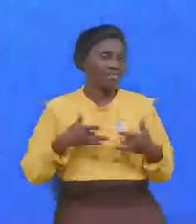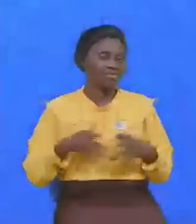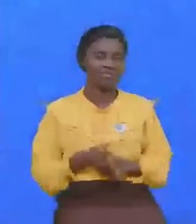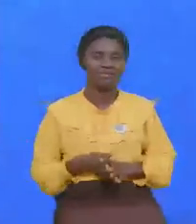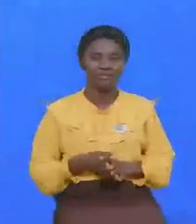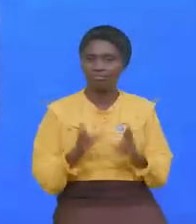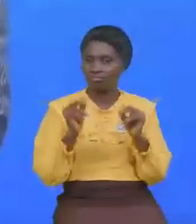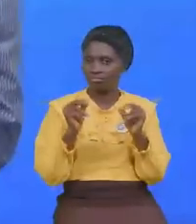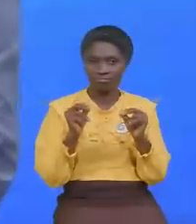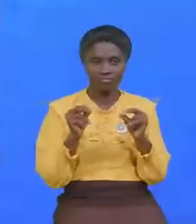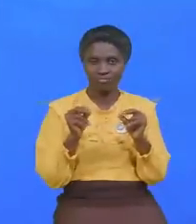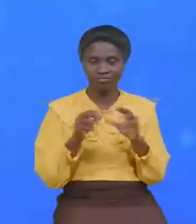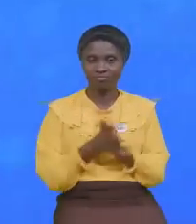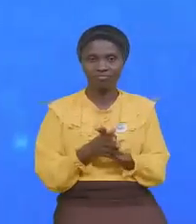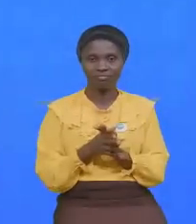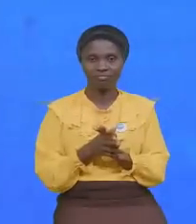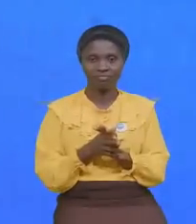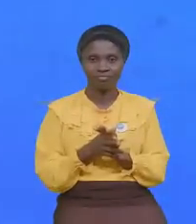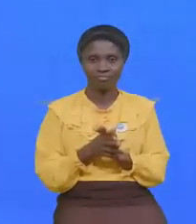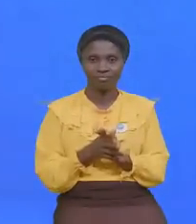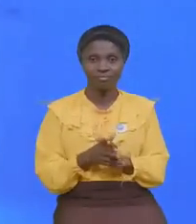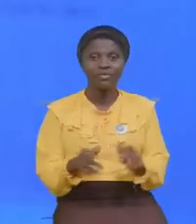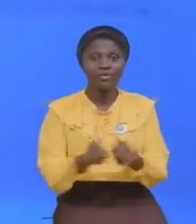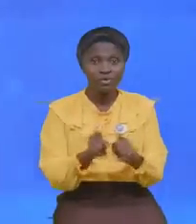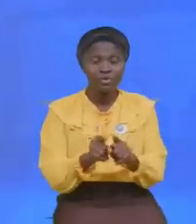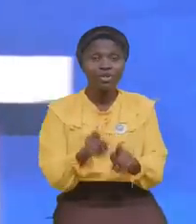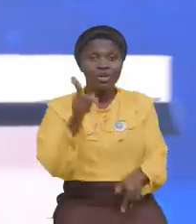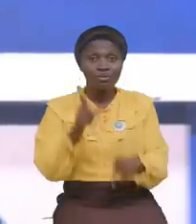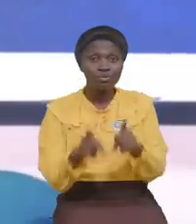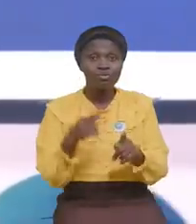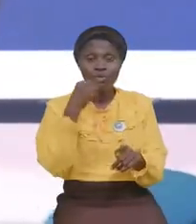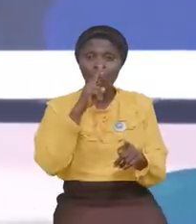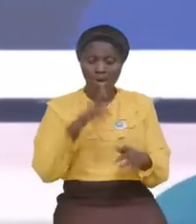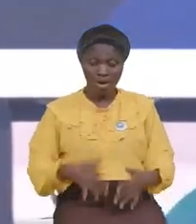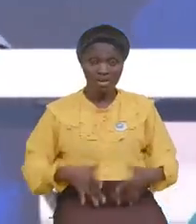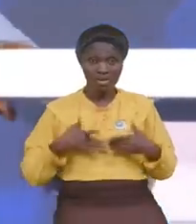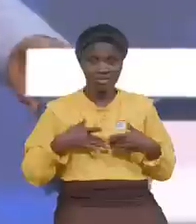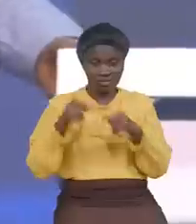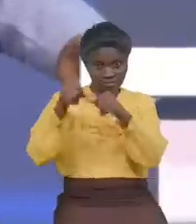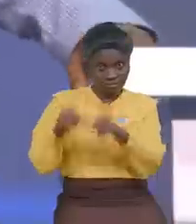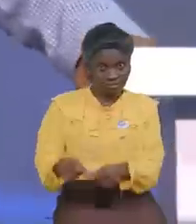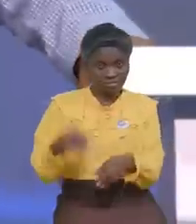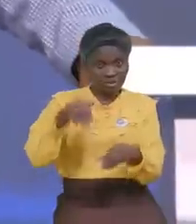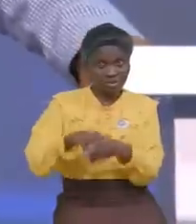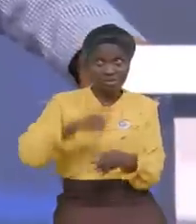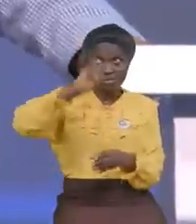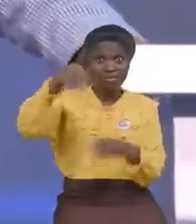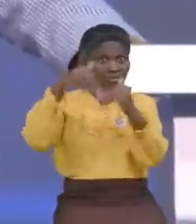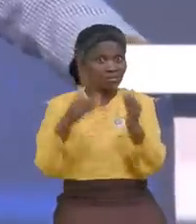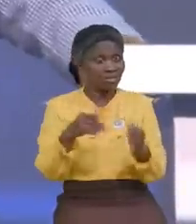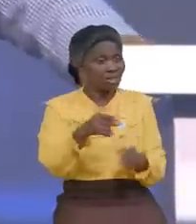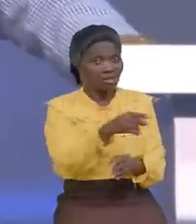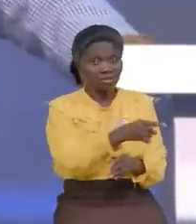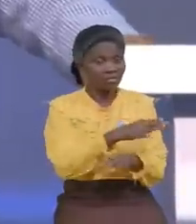No, no. Even people who are living permanently in Jerusalem, they do not have, not